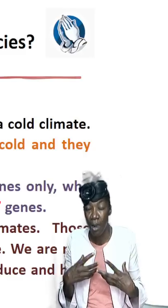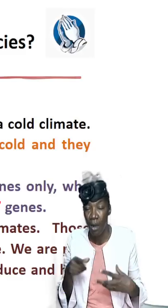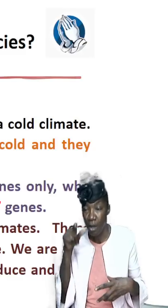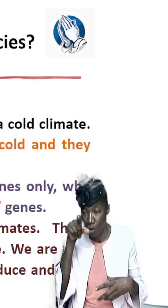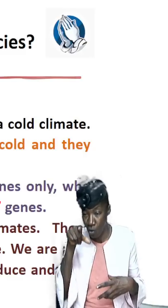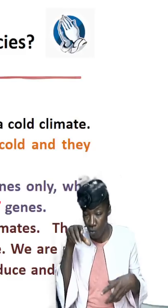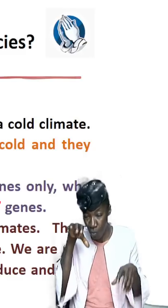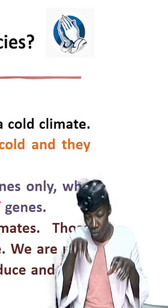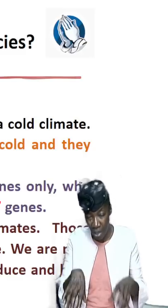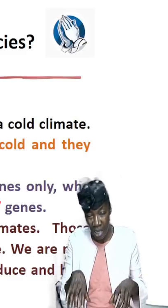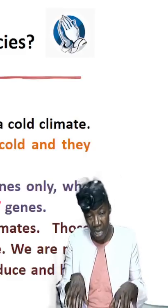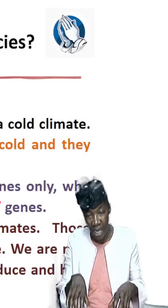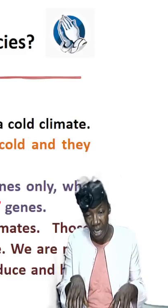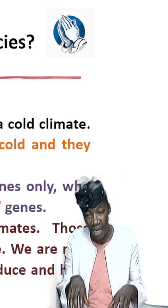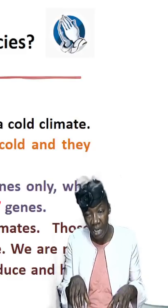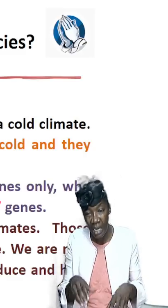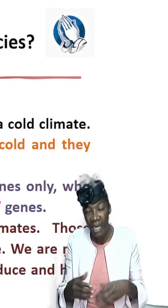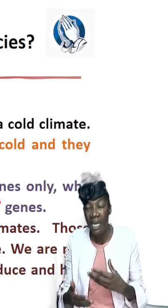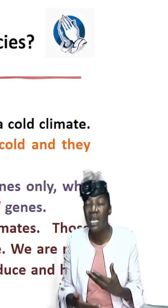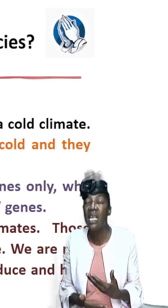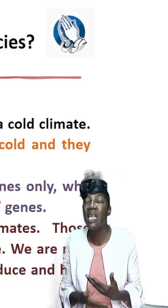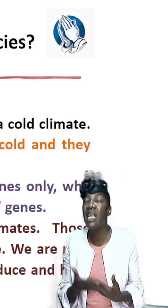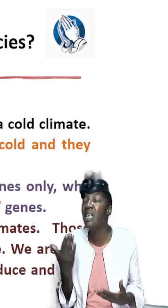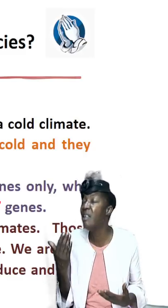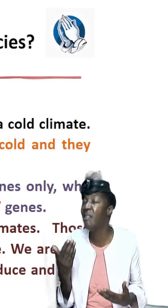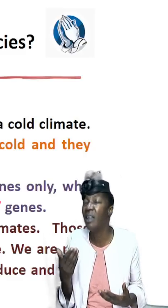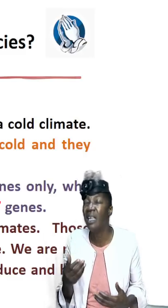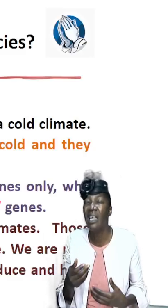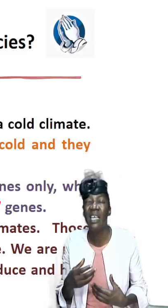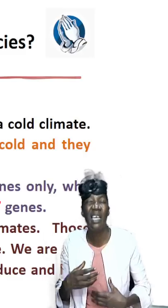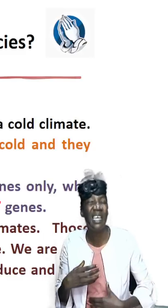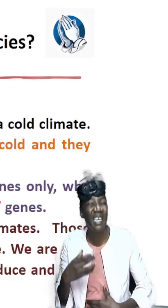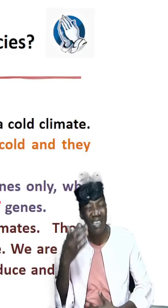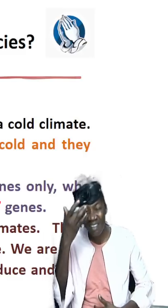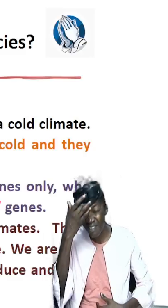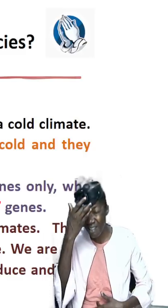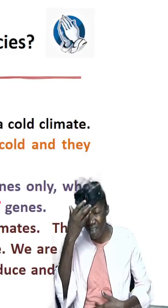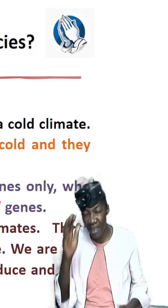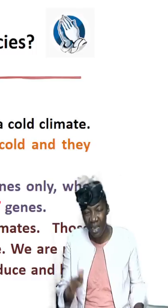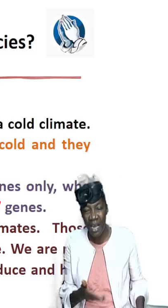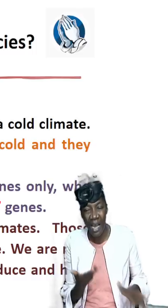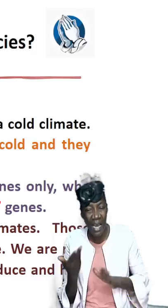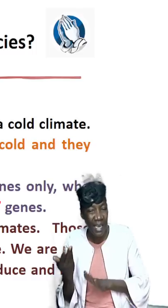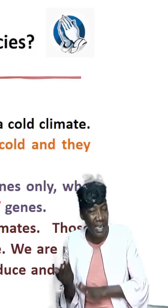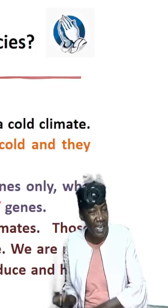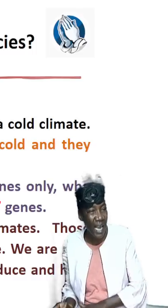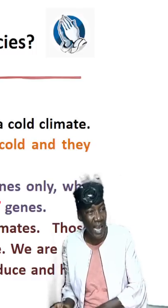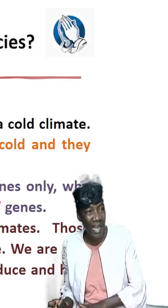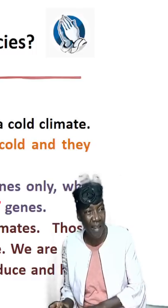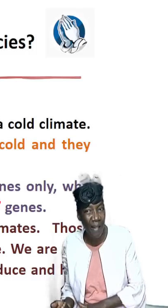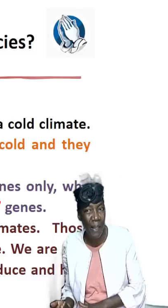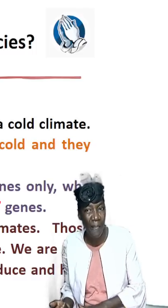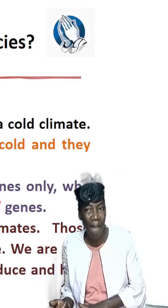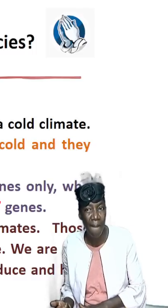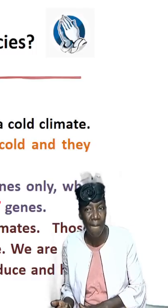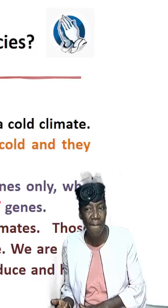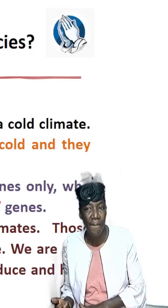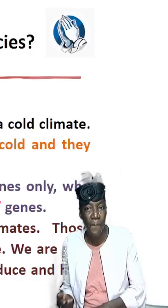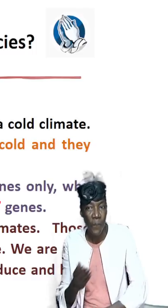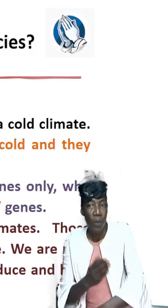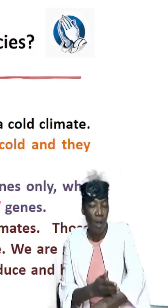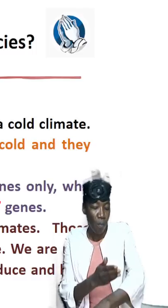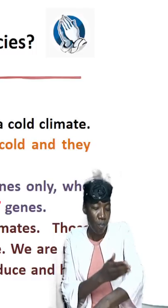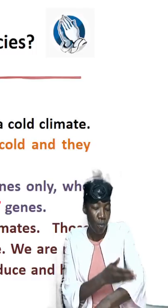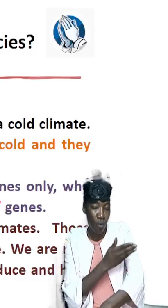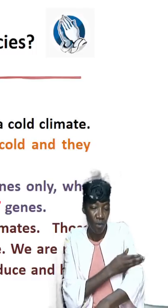can easily become ill and die. And this is the process of what they call selection, natural